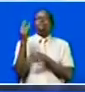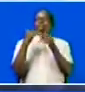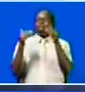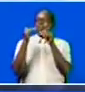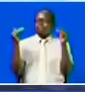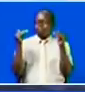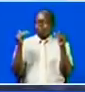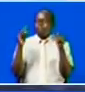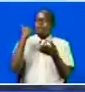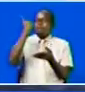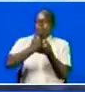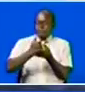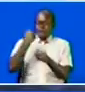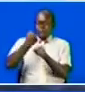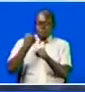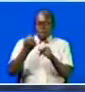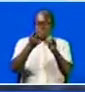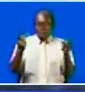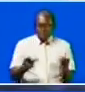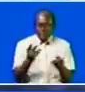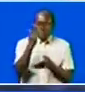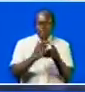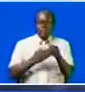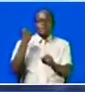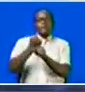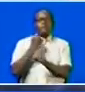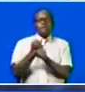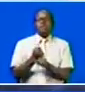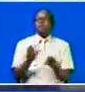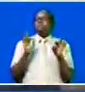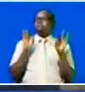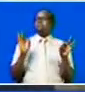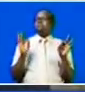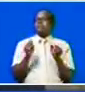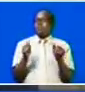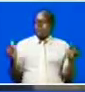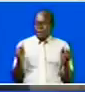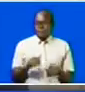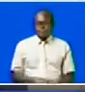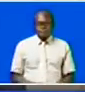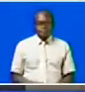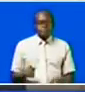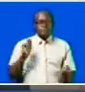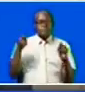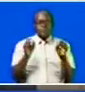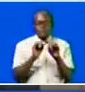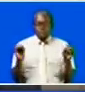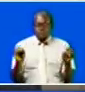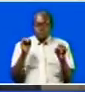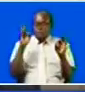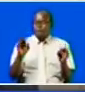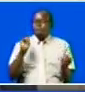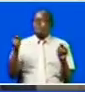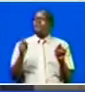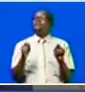her office and her workspace, something she did absolutely brilliantly. "Nothing changes if nothing